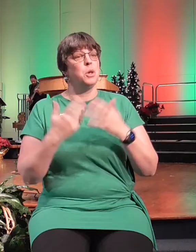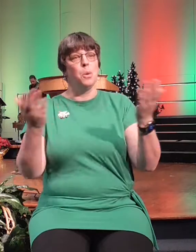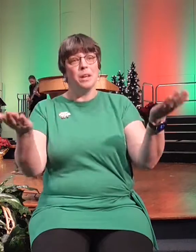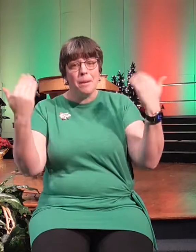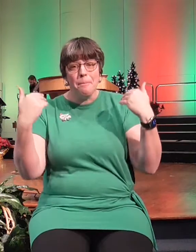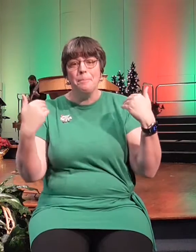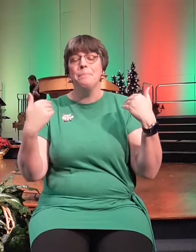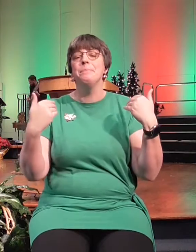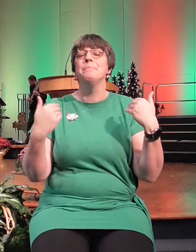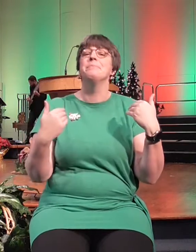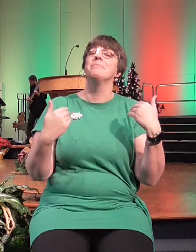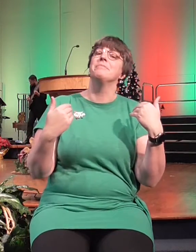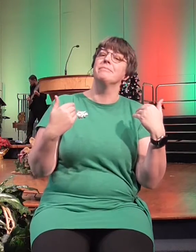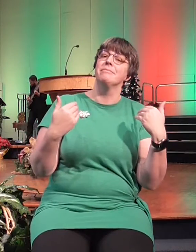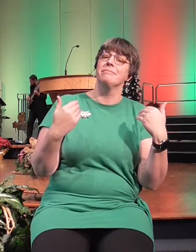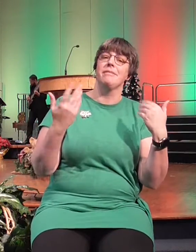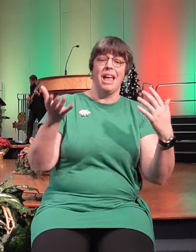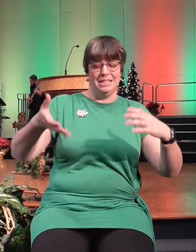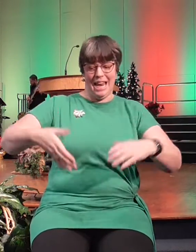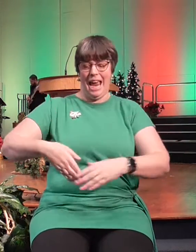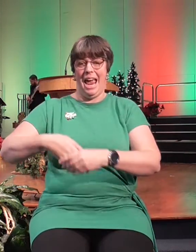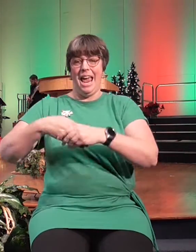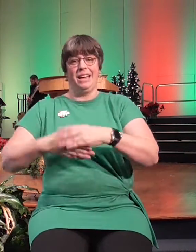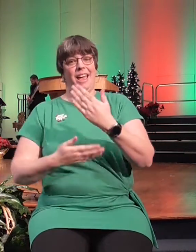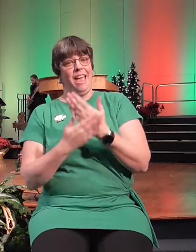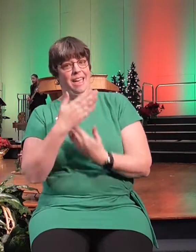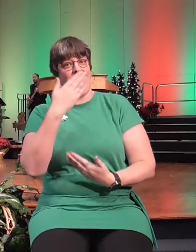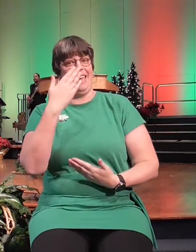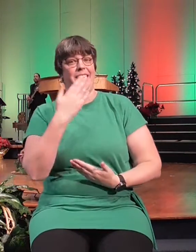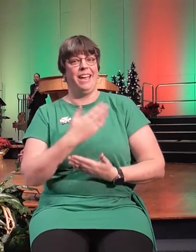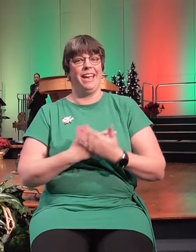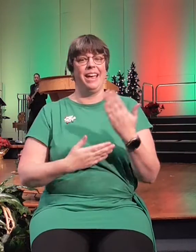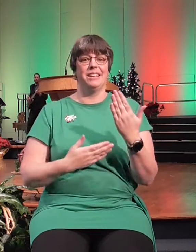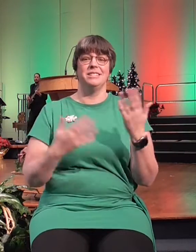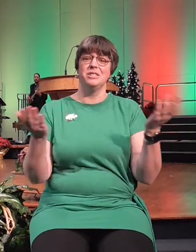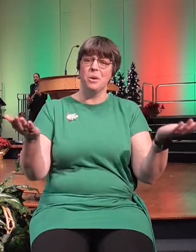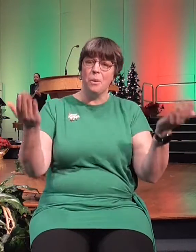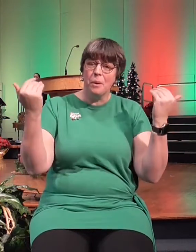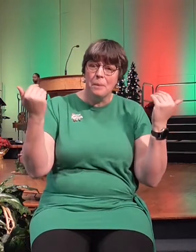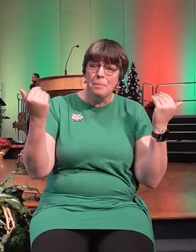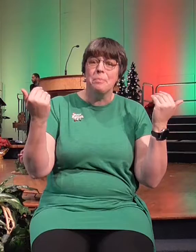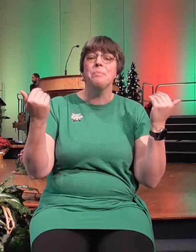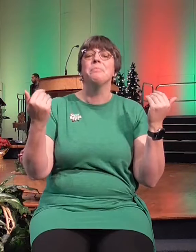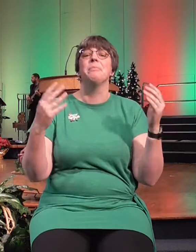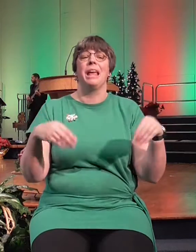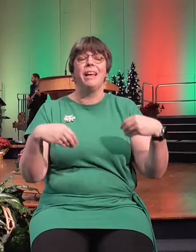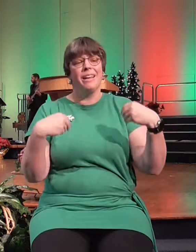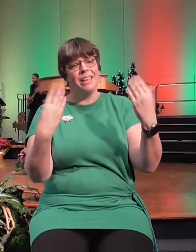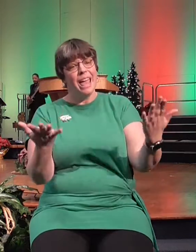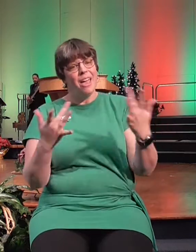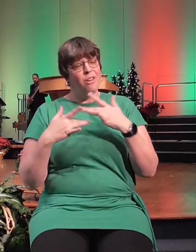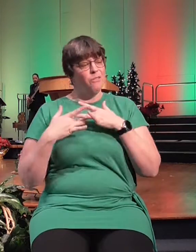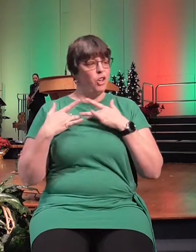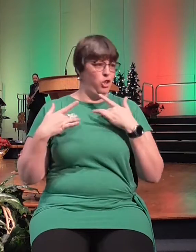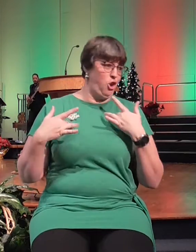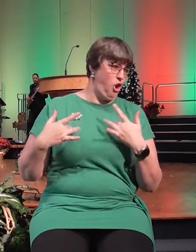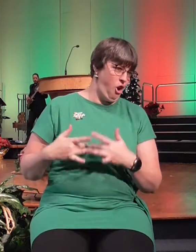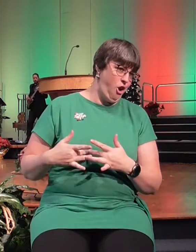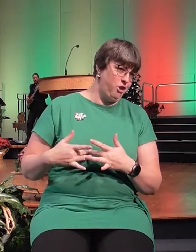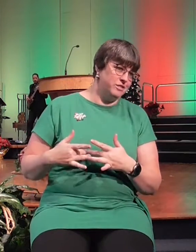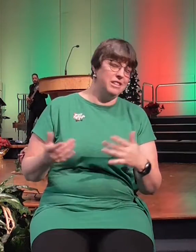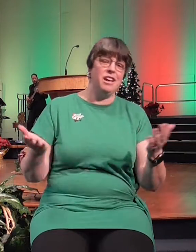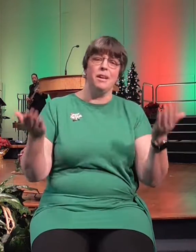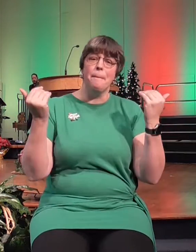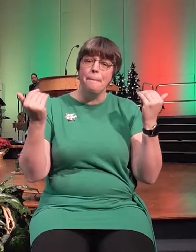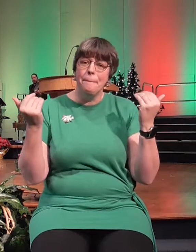Come, take a hand. Come, give your heart.